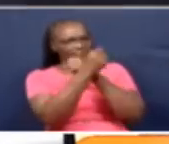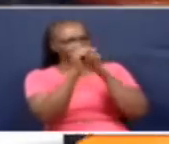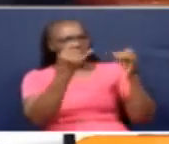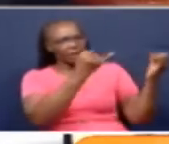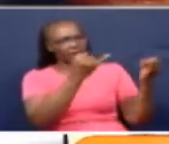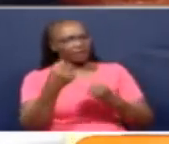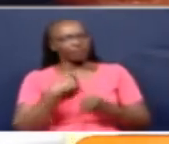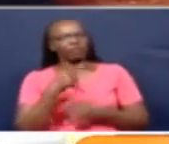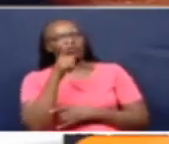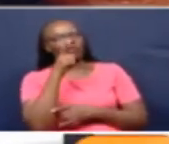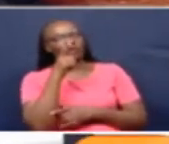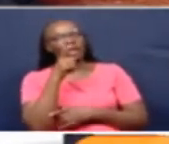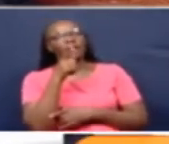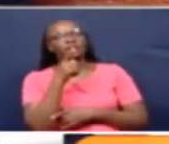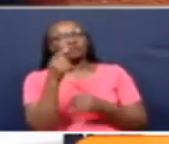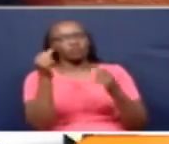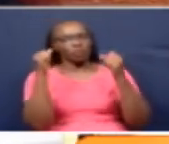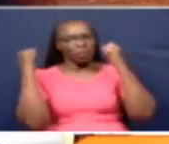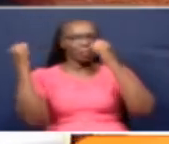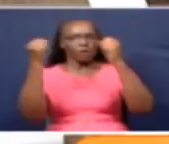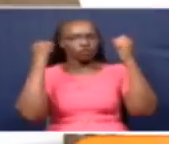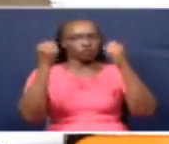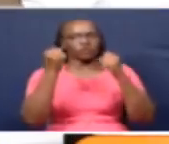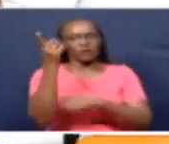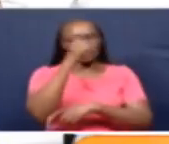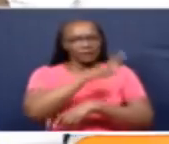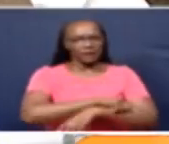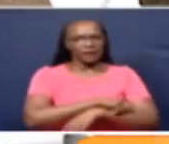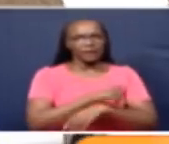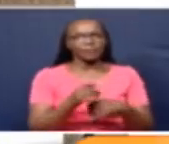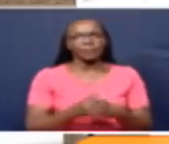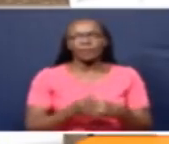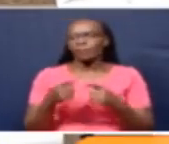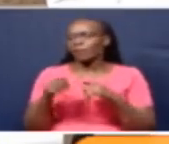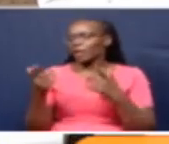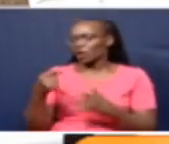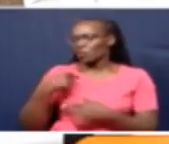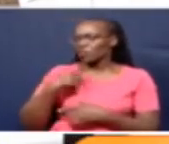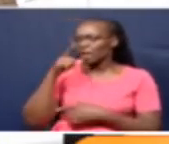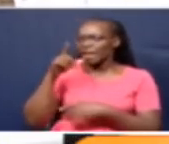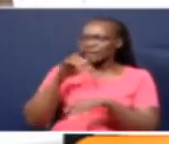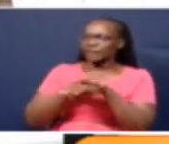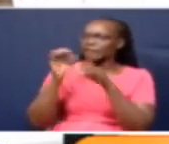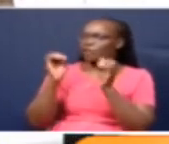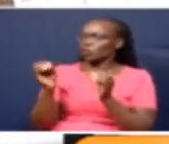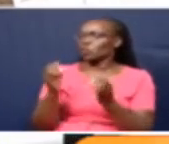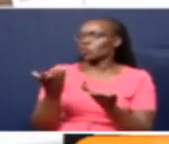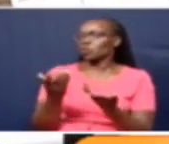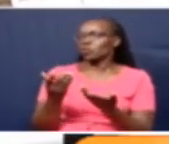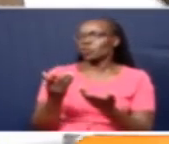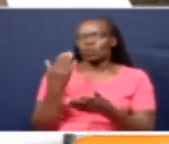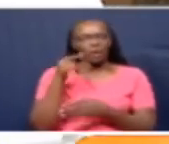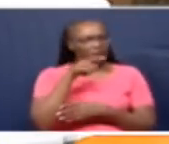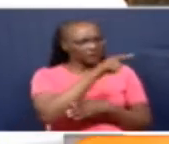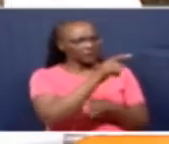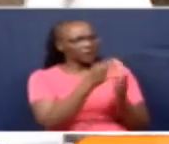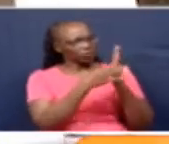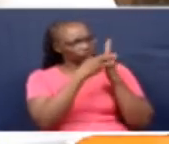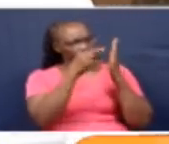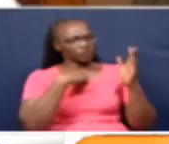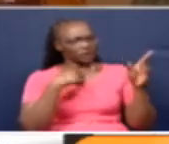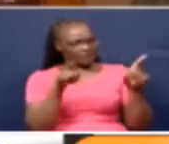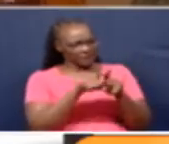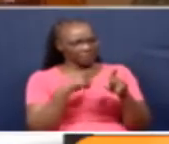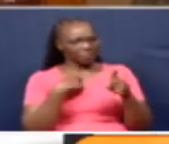Day. How can I say no? Monica, how come I never get lunch invitations? Yeah, well, because you're not a legend like I am.